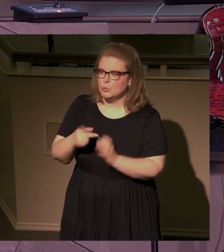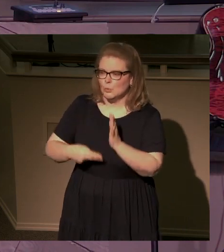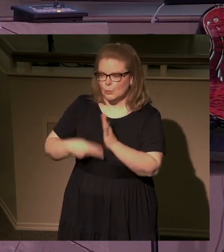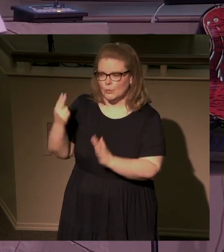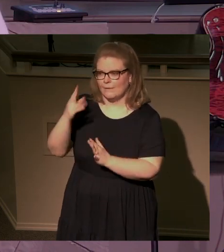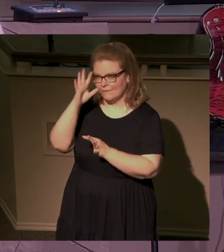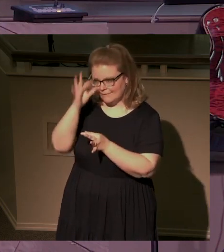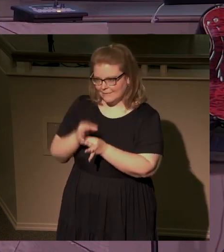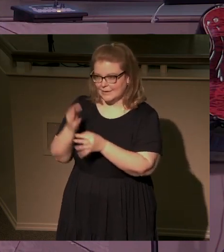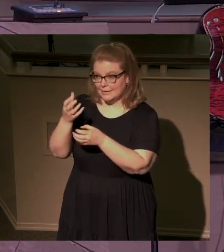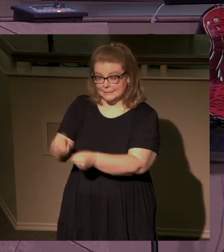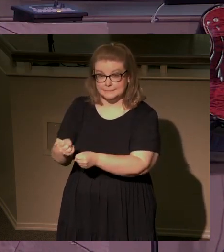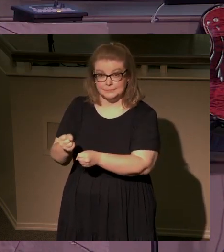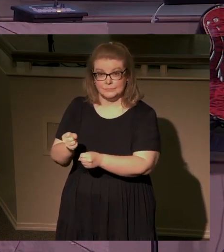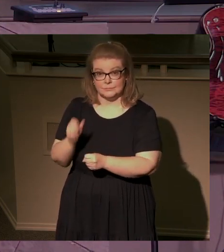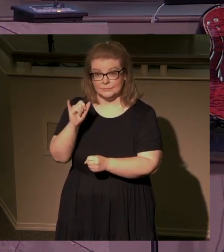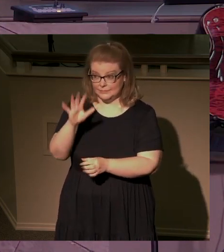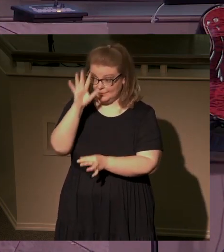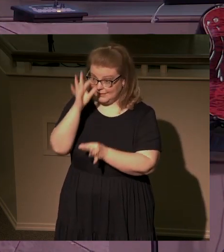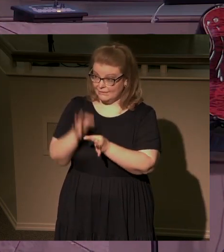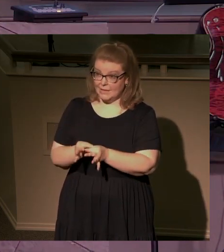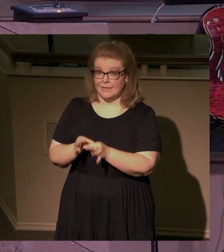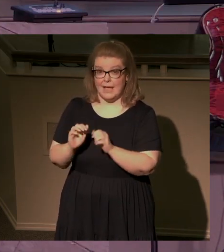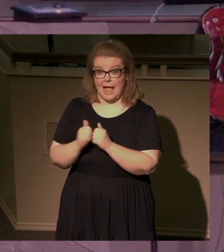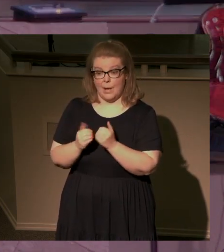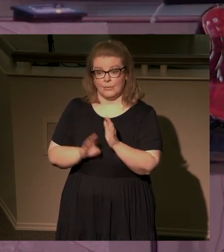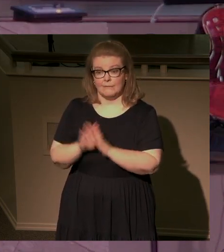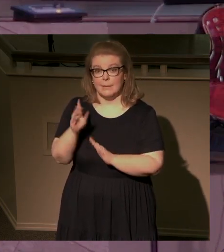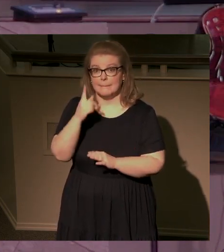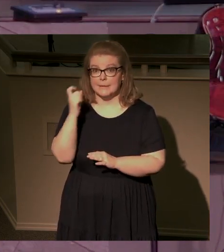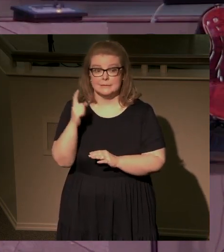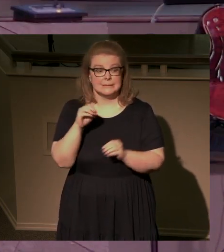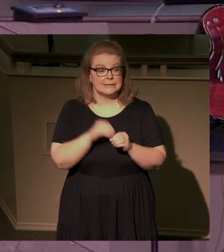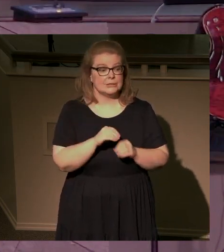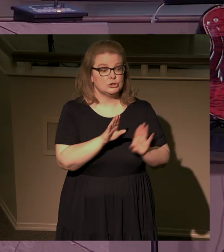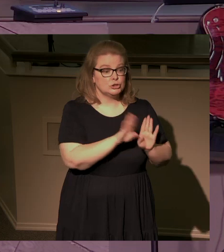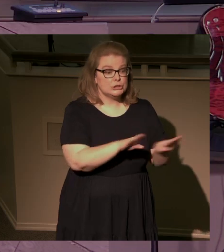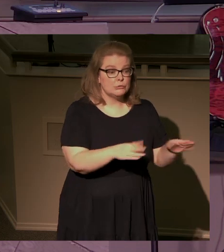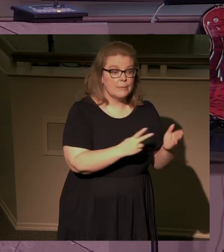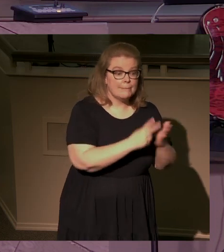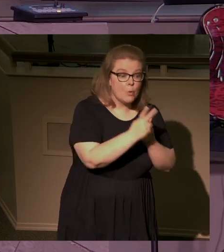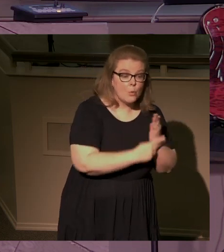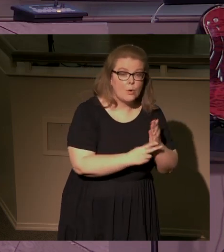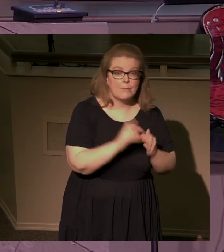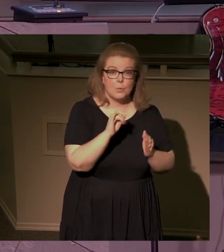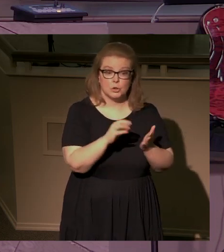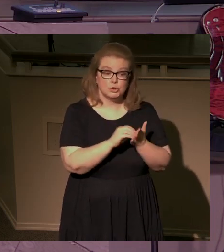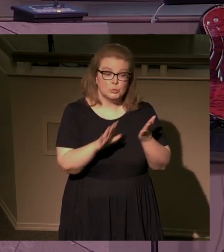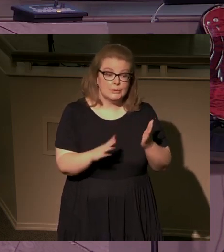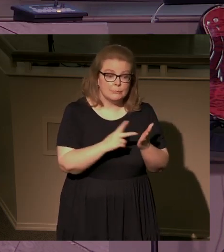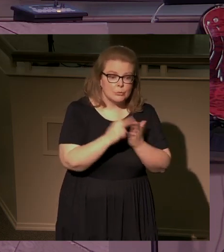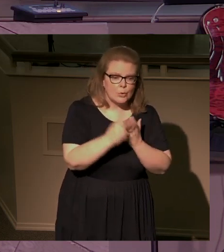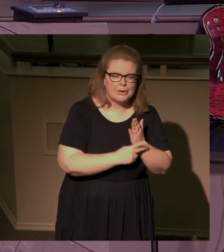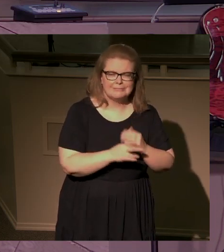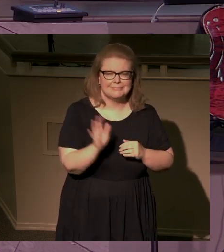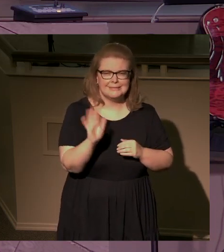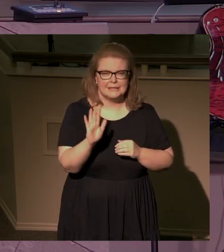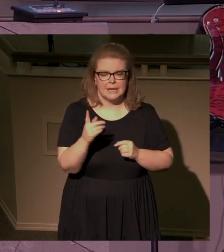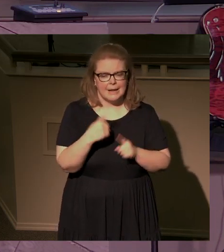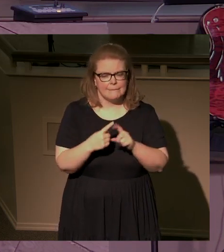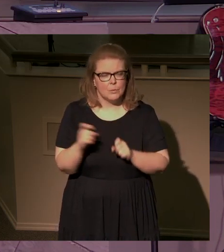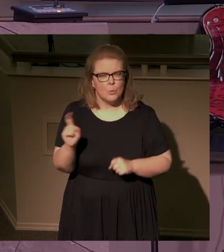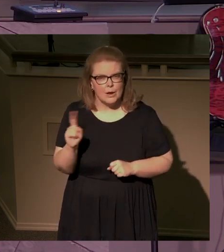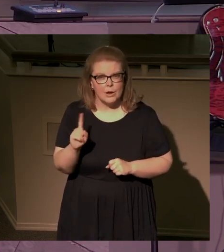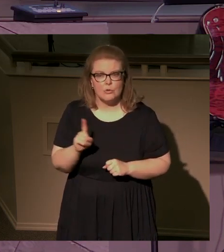faith does not primarily come because they're in children's or student programs. It comes because they encounter